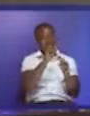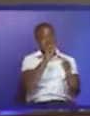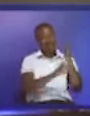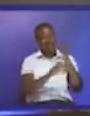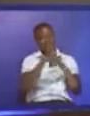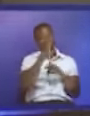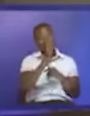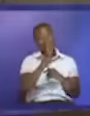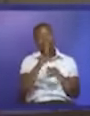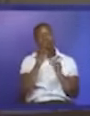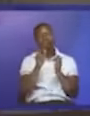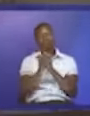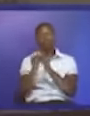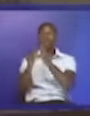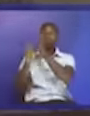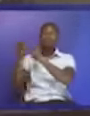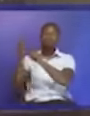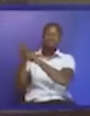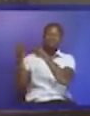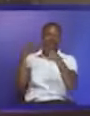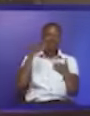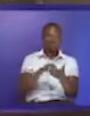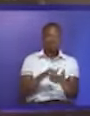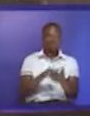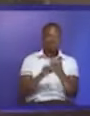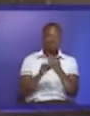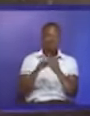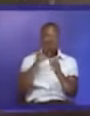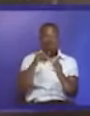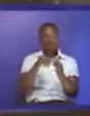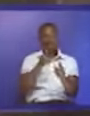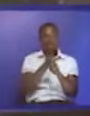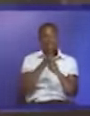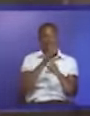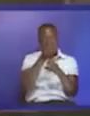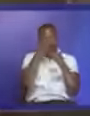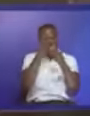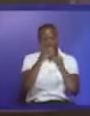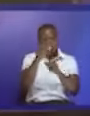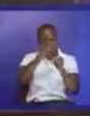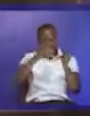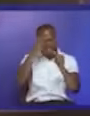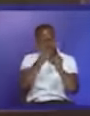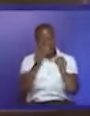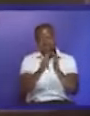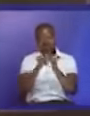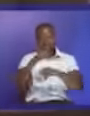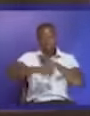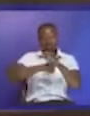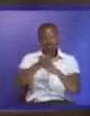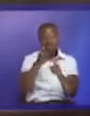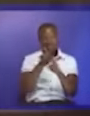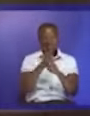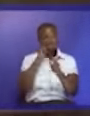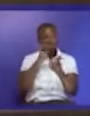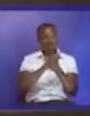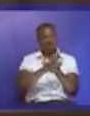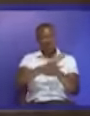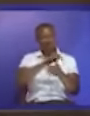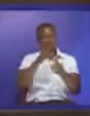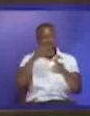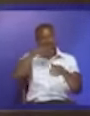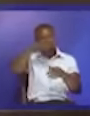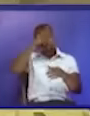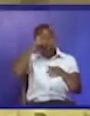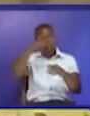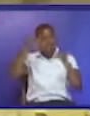God was going to come again. This time around, he had learned obedience by the things he suffered. He dismissed his wives, his cattle,